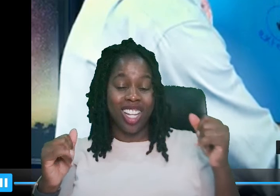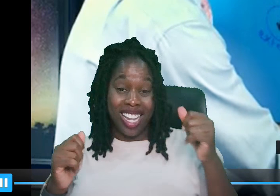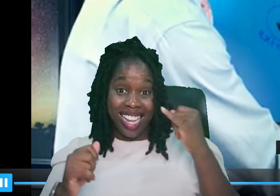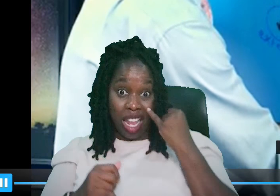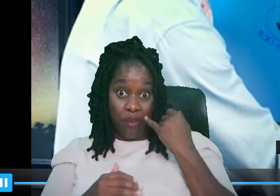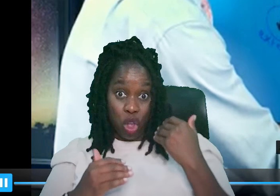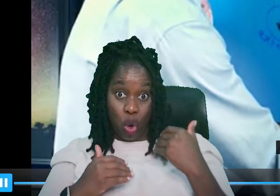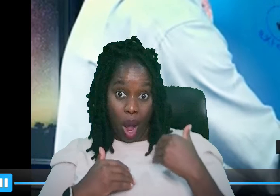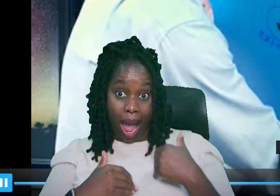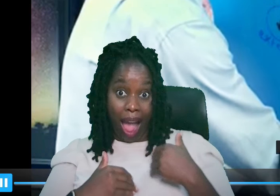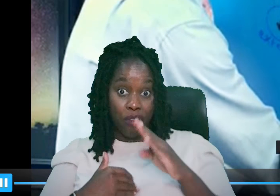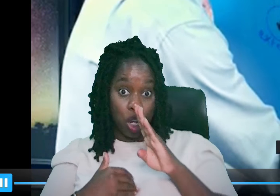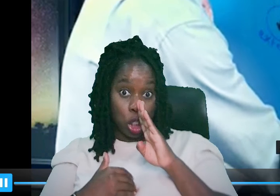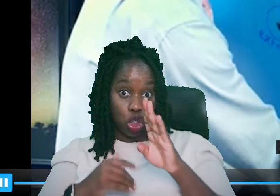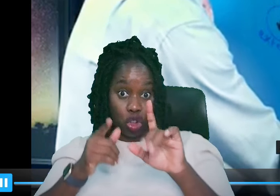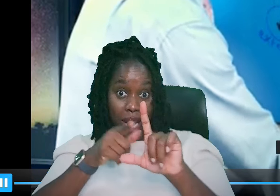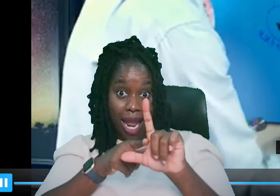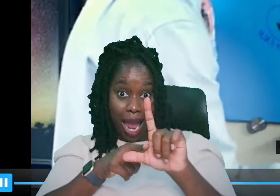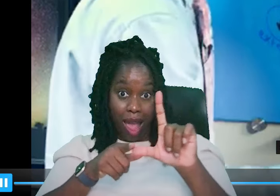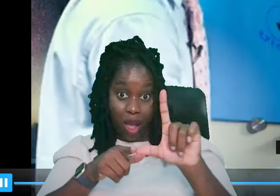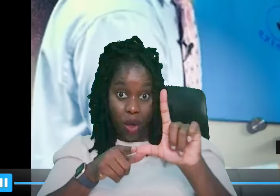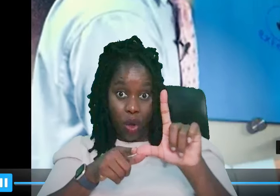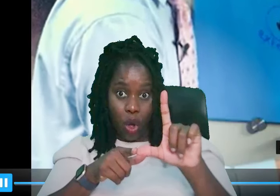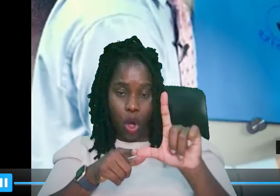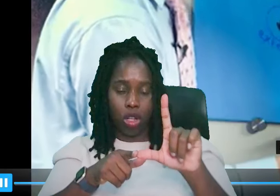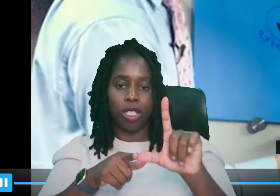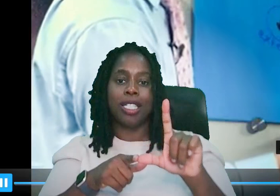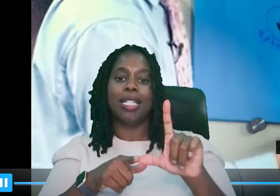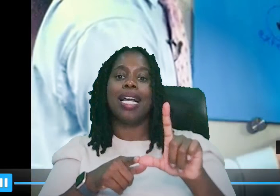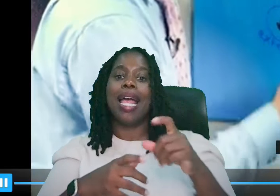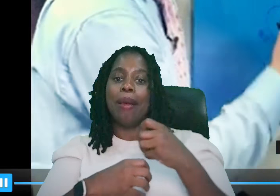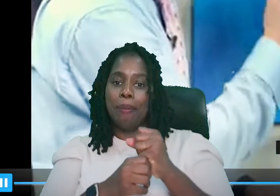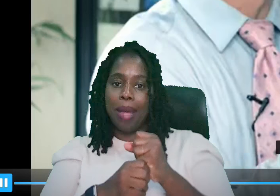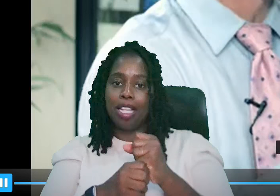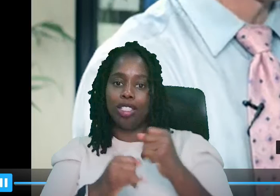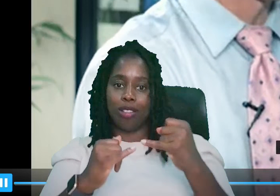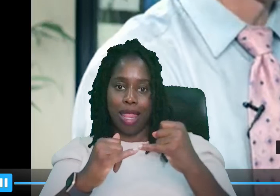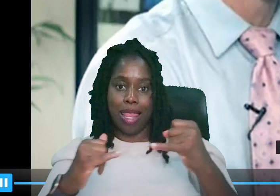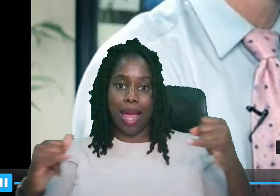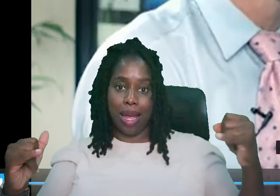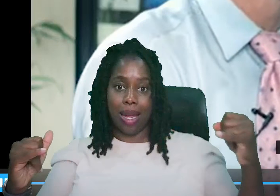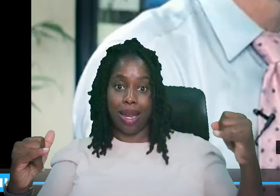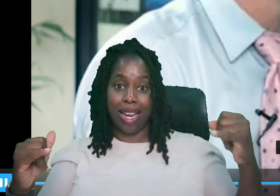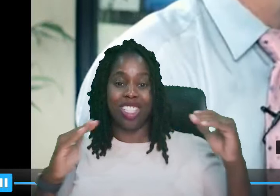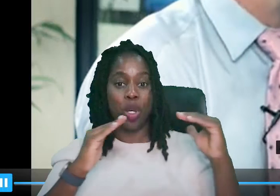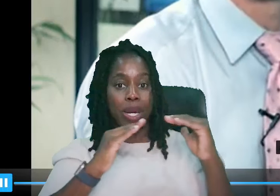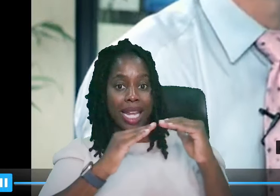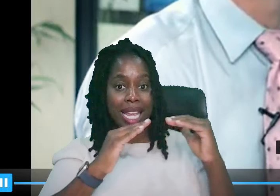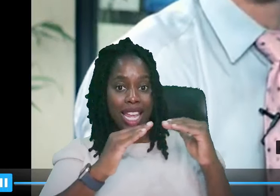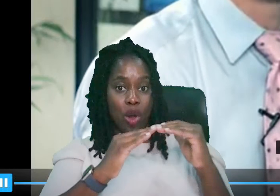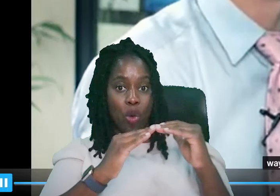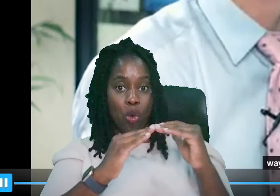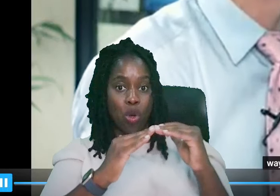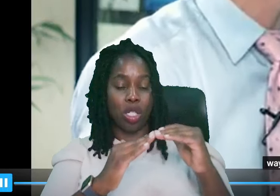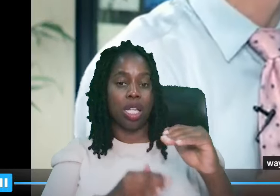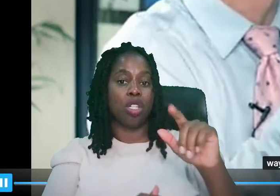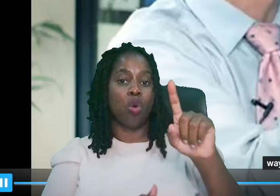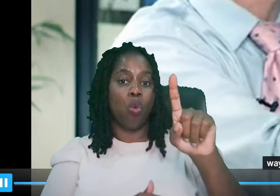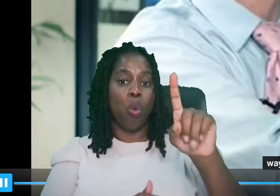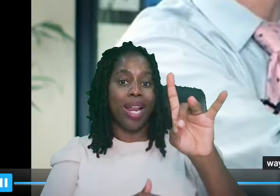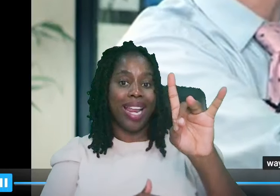a straight angle, it creates a straight line. And it is also equal to 180